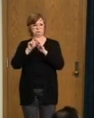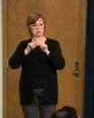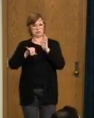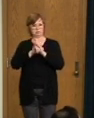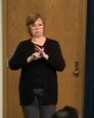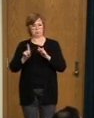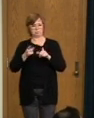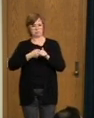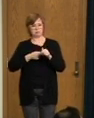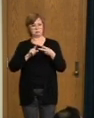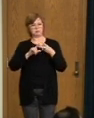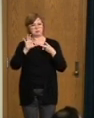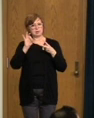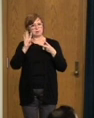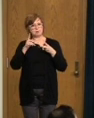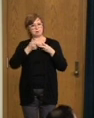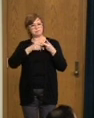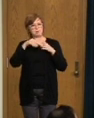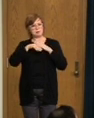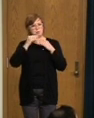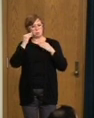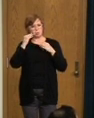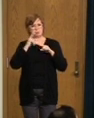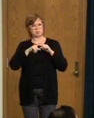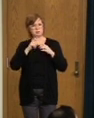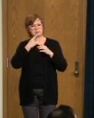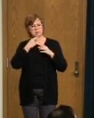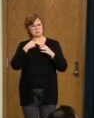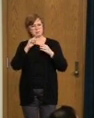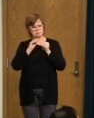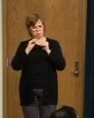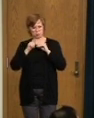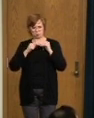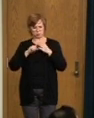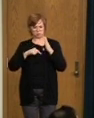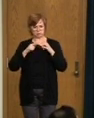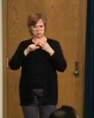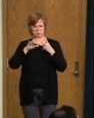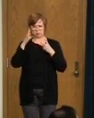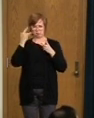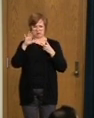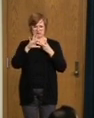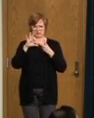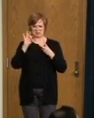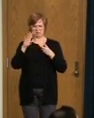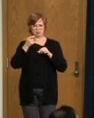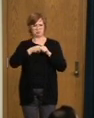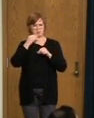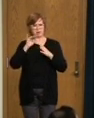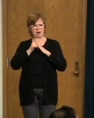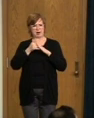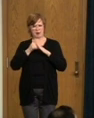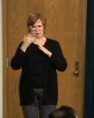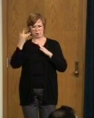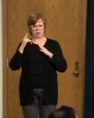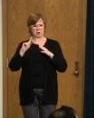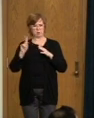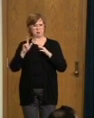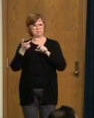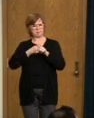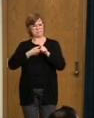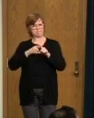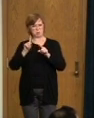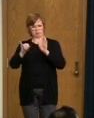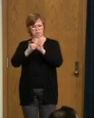restricted have fewer. What do we know about those, or can we presume anything into those numbers, which would give us a better sense of where they may be coming